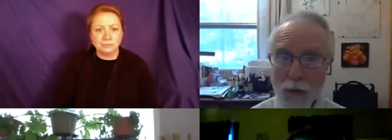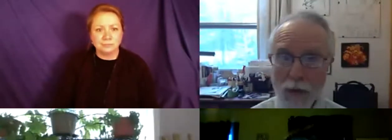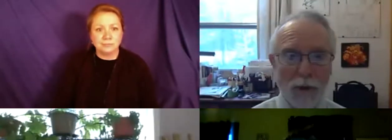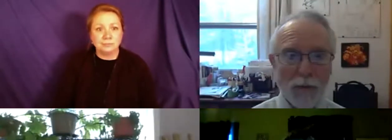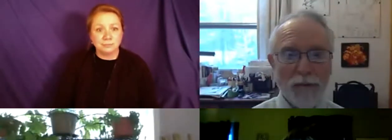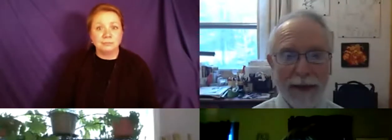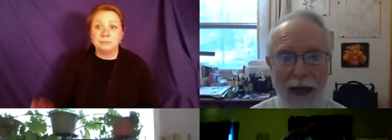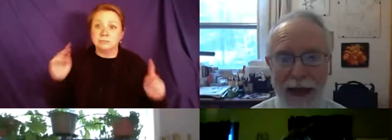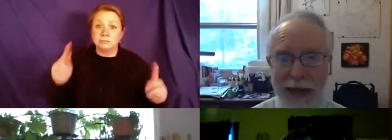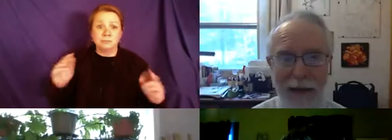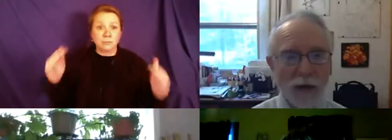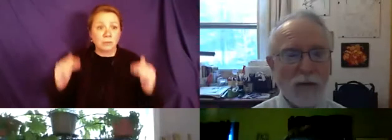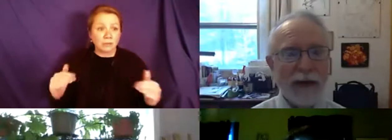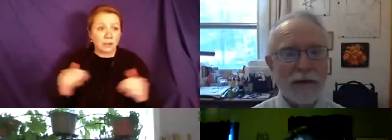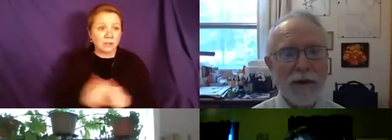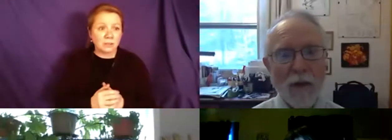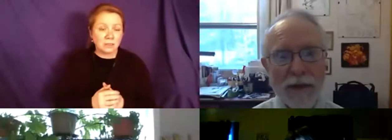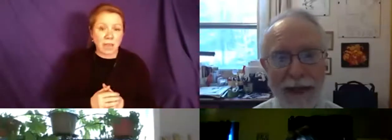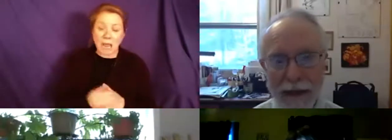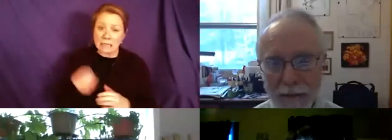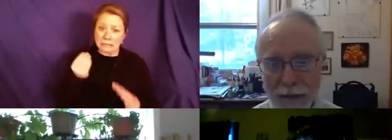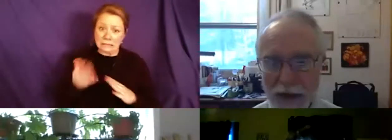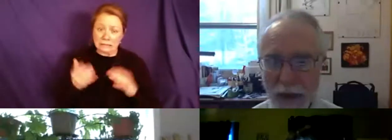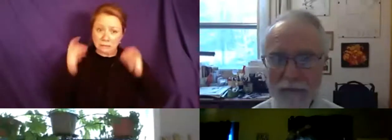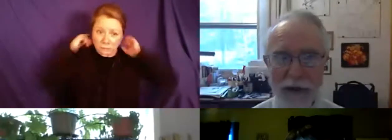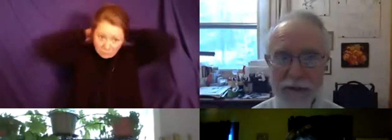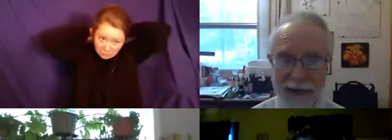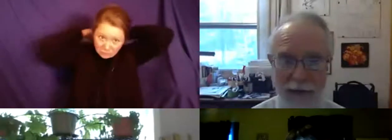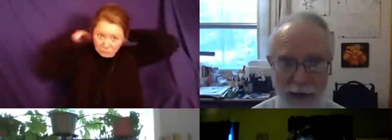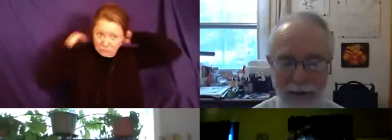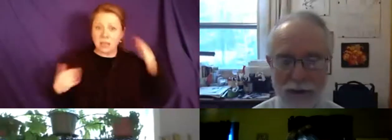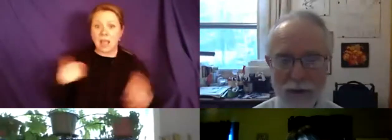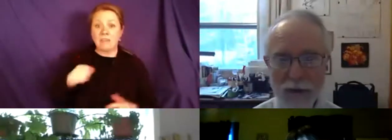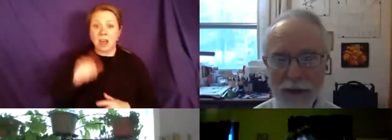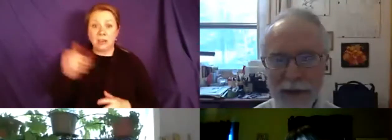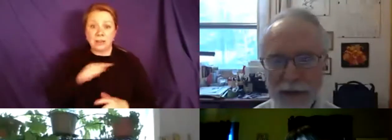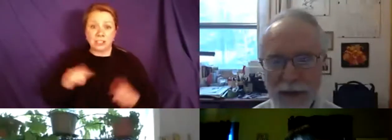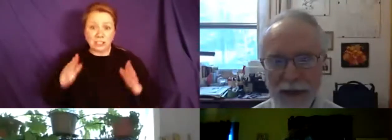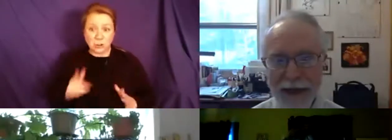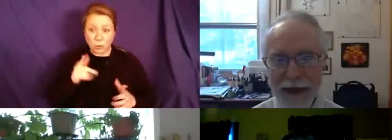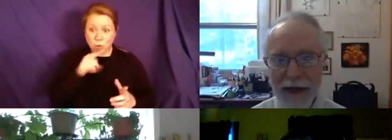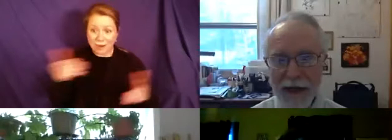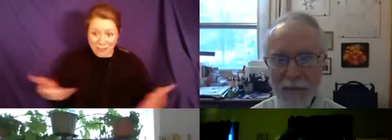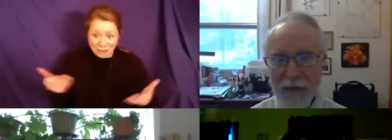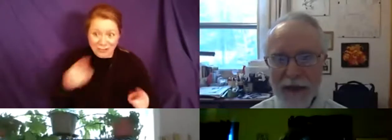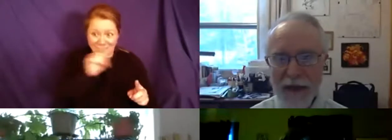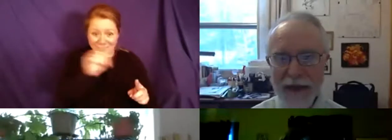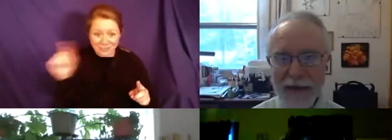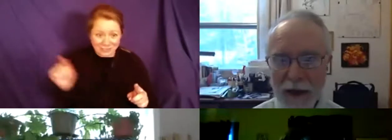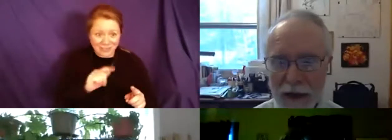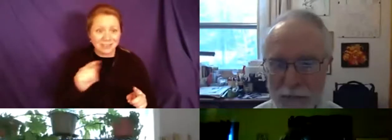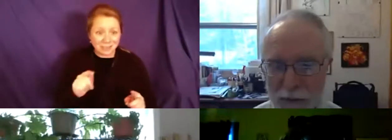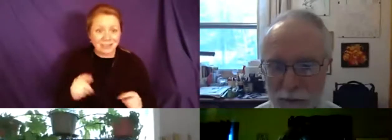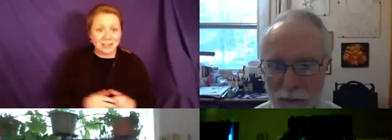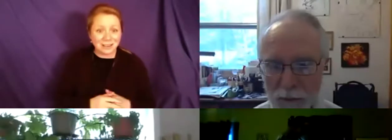So we'll move on. I do want to note that there's a couple of other legislators who have joined us, and I